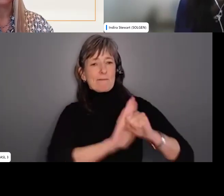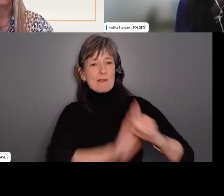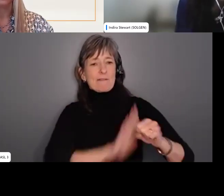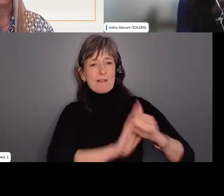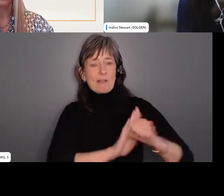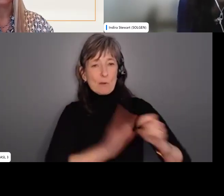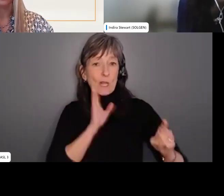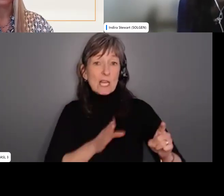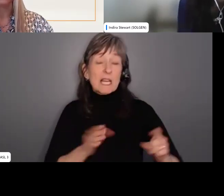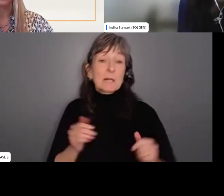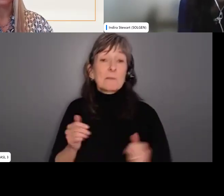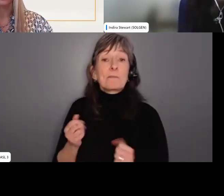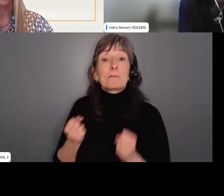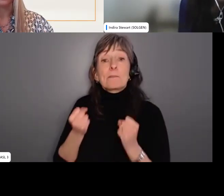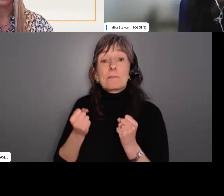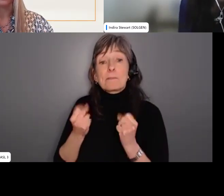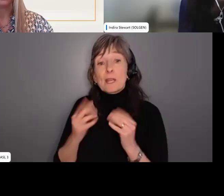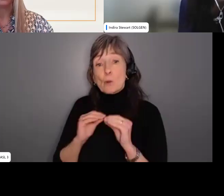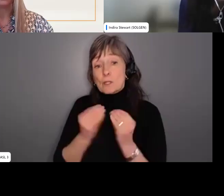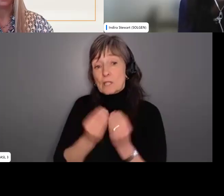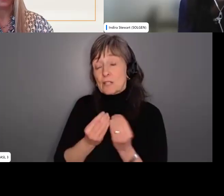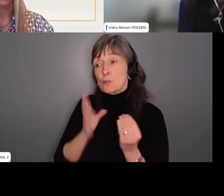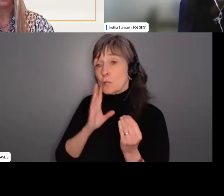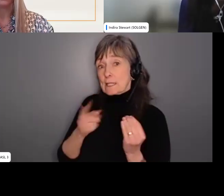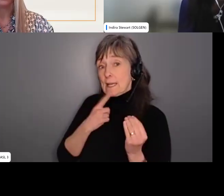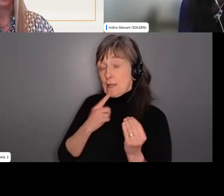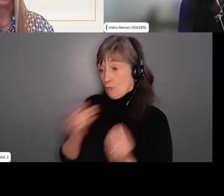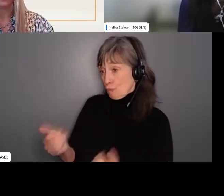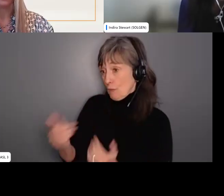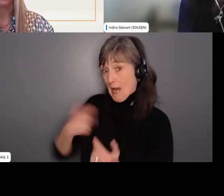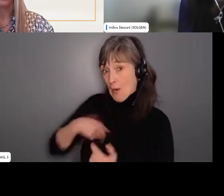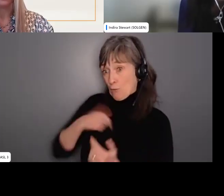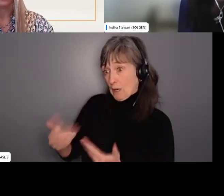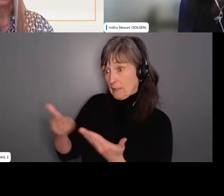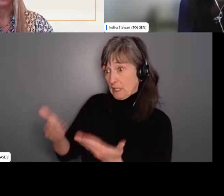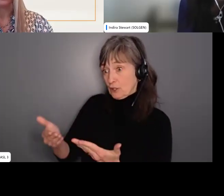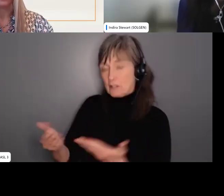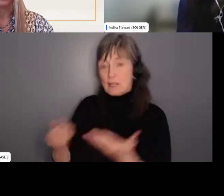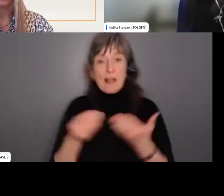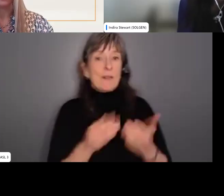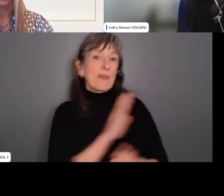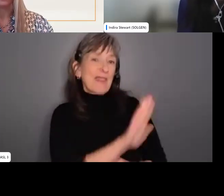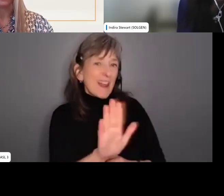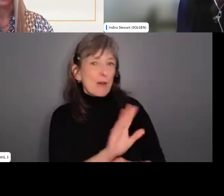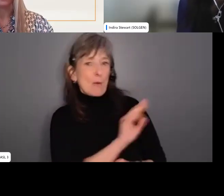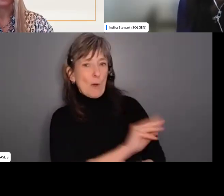post recommendations from the Office of the Chief Coroner and communicate about them. And